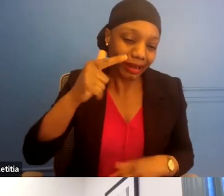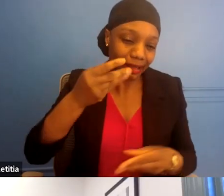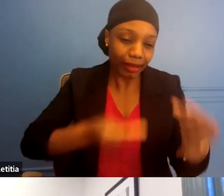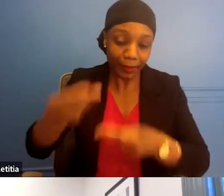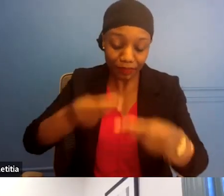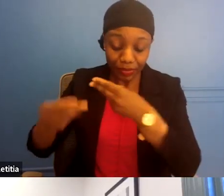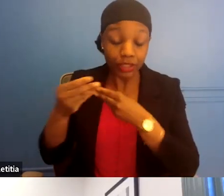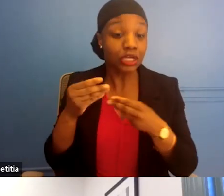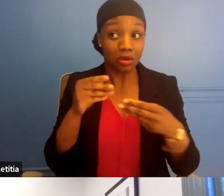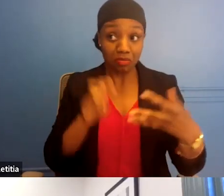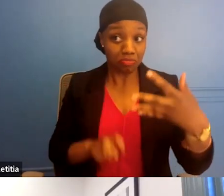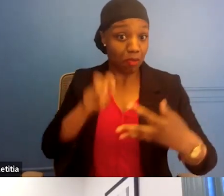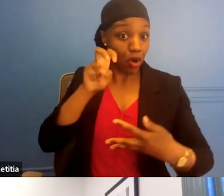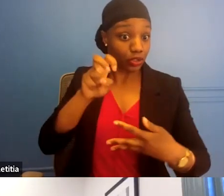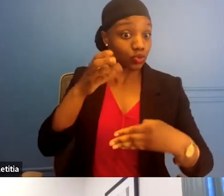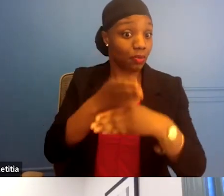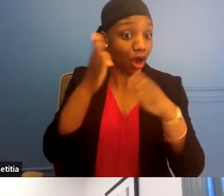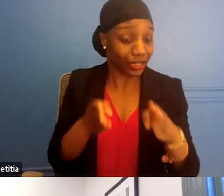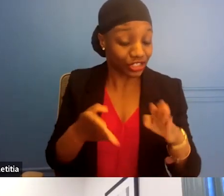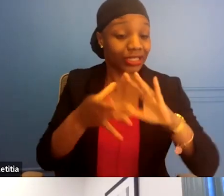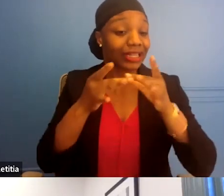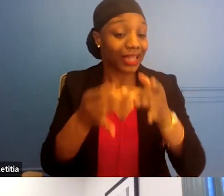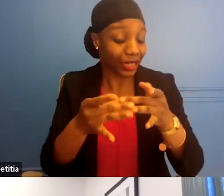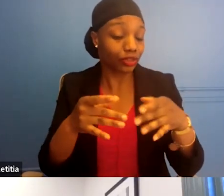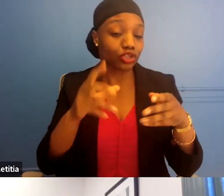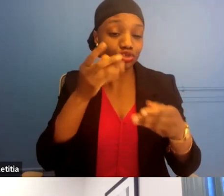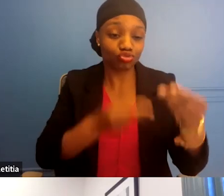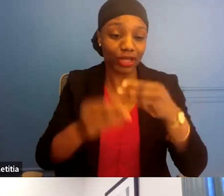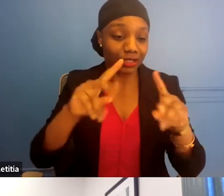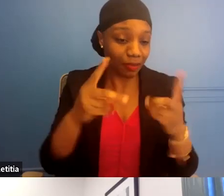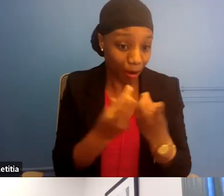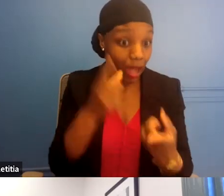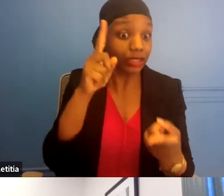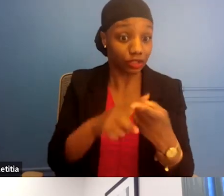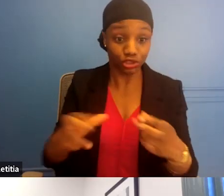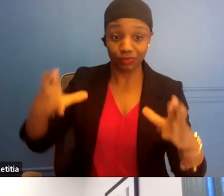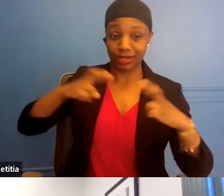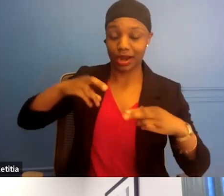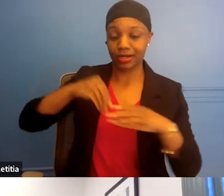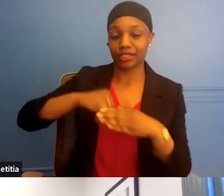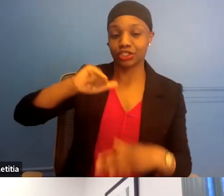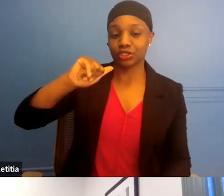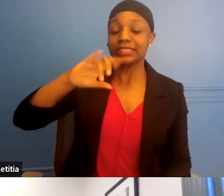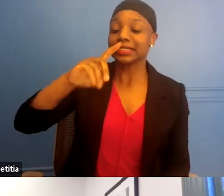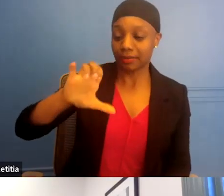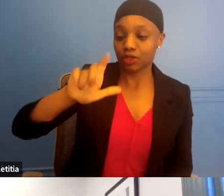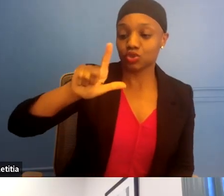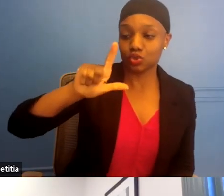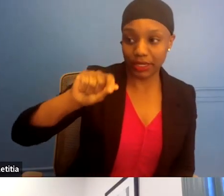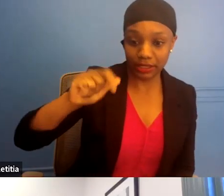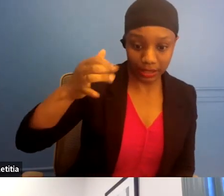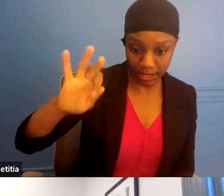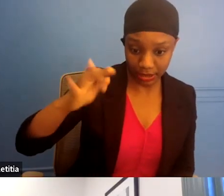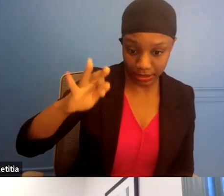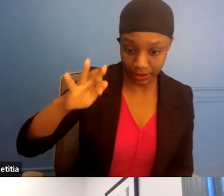to partner and led the trading and operations department until she retired in December 2019. Prior to